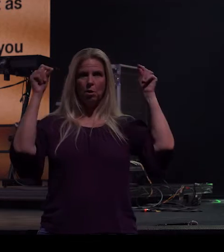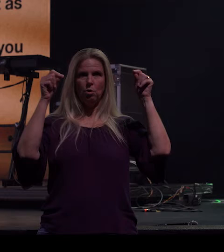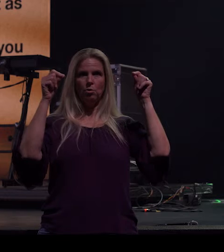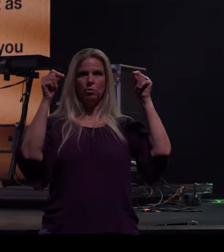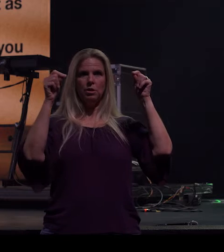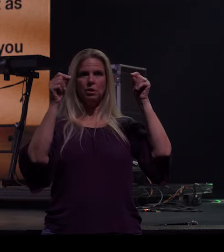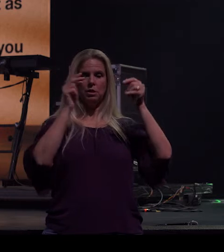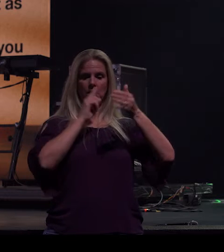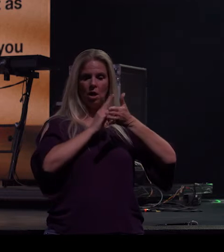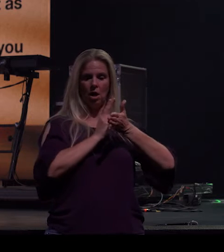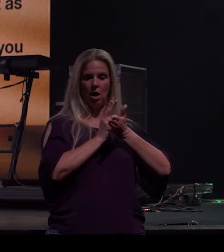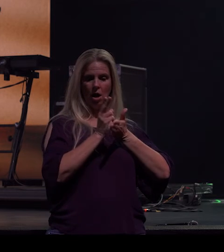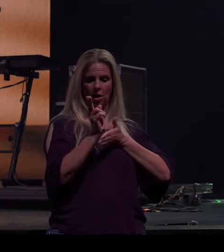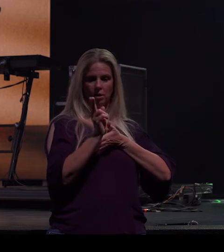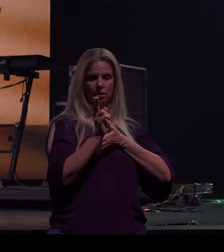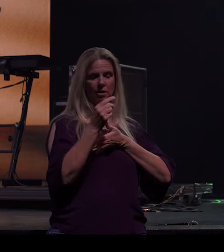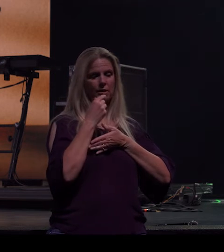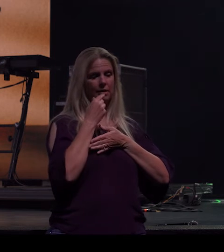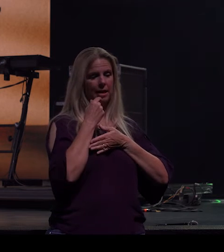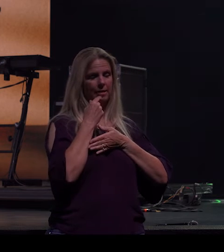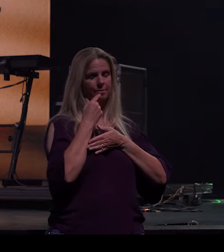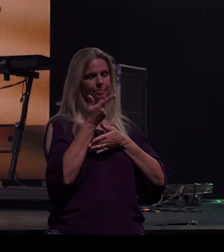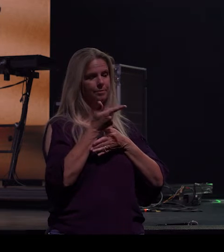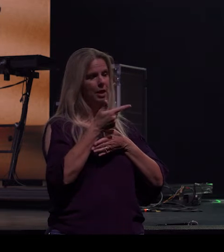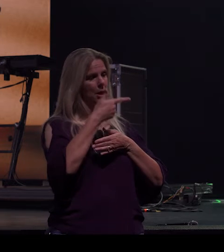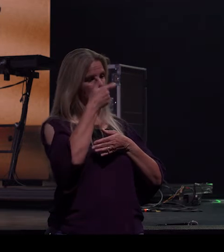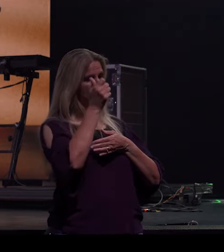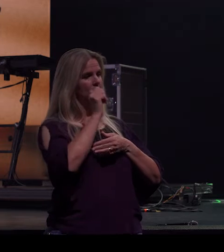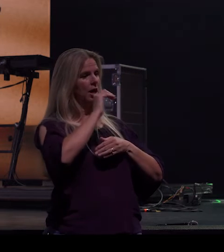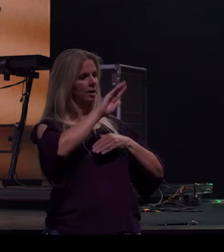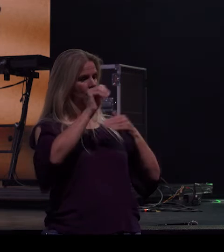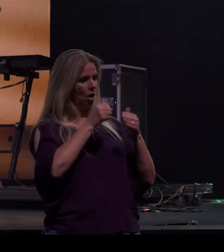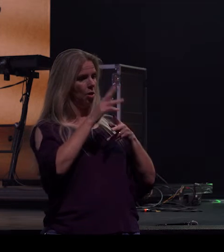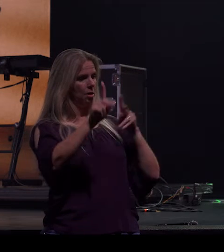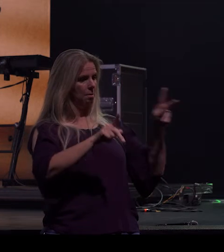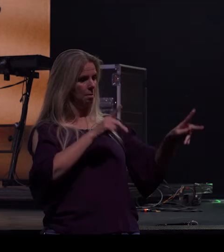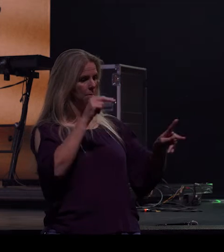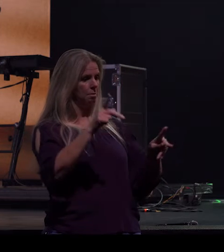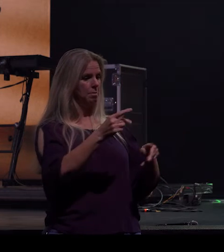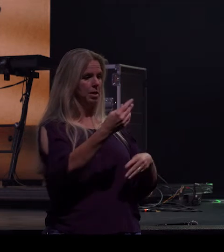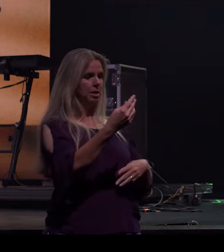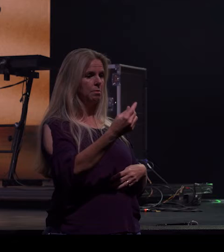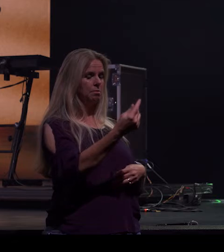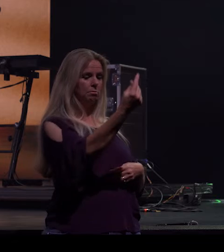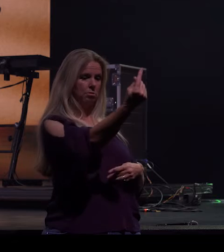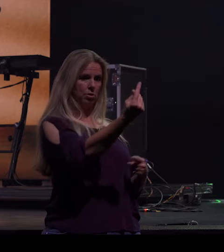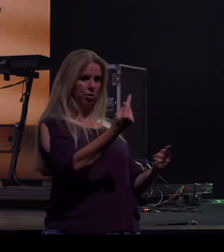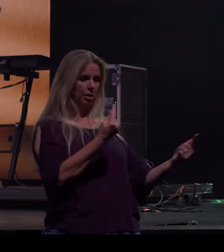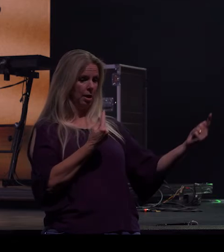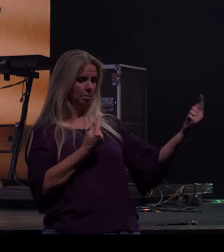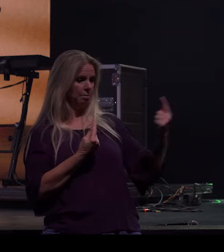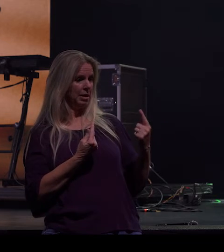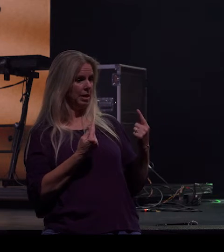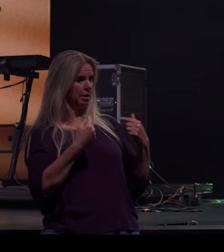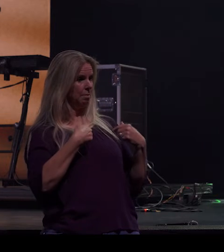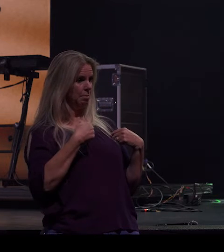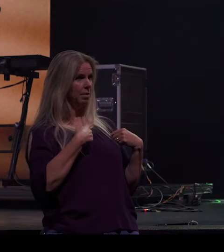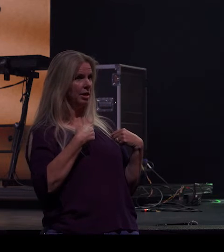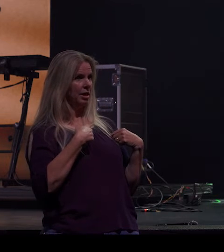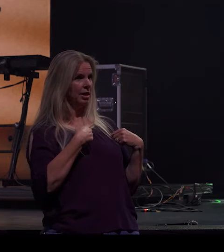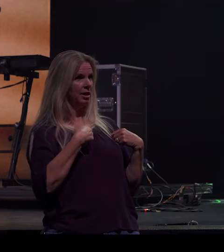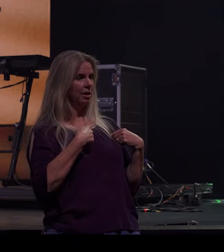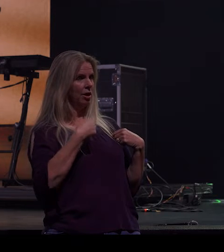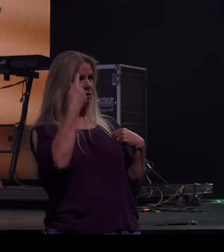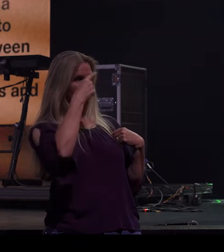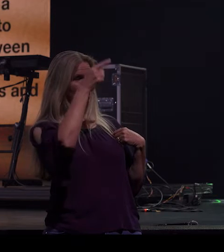watch what Moses says. Moses answers and says, because the people come to me. Like, they're coming to me to seek God's